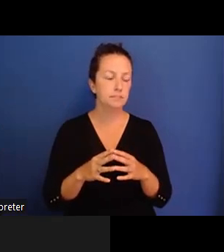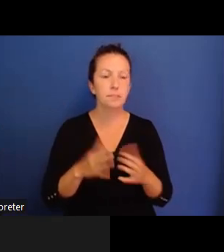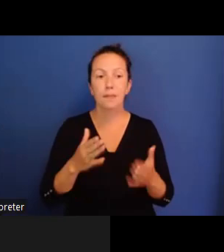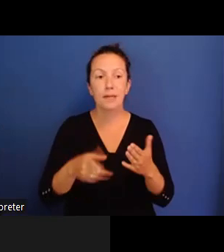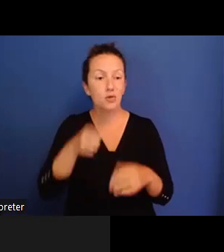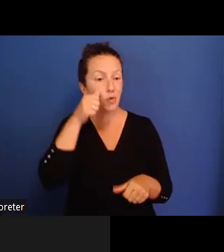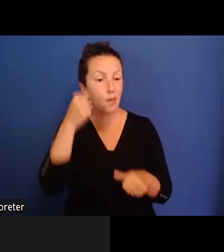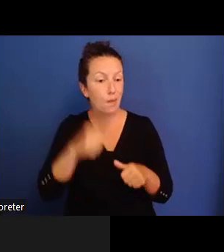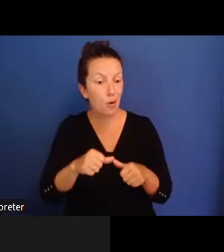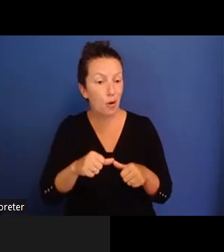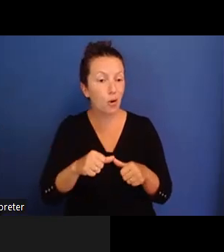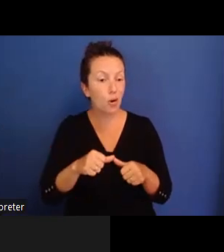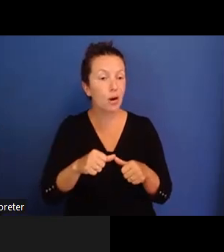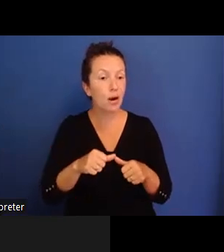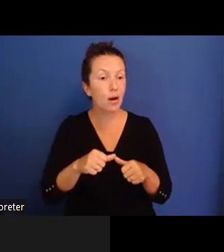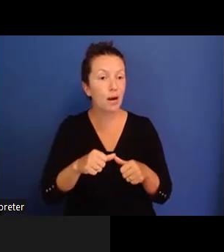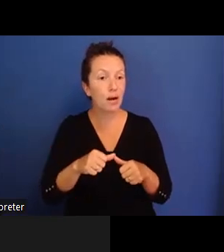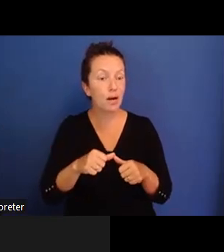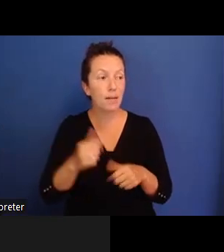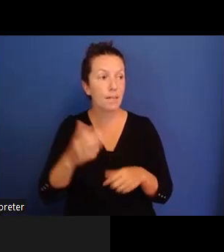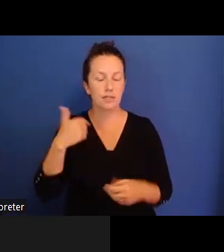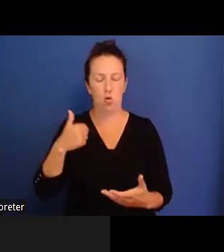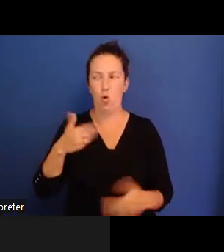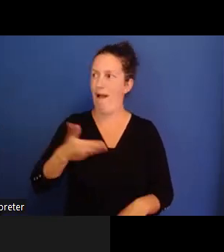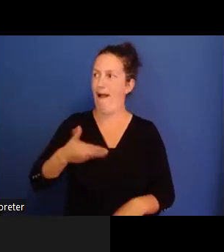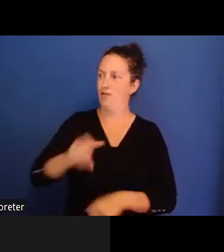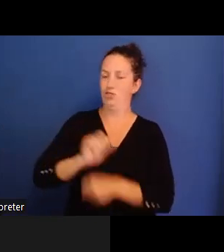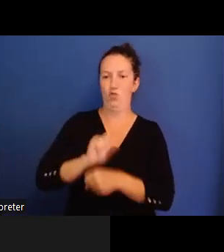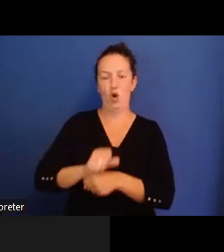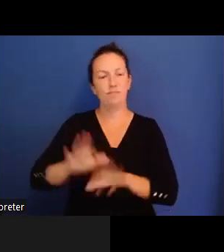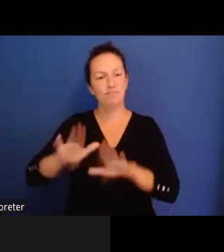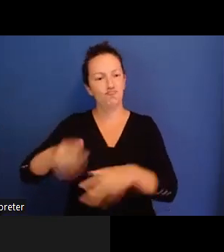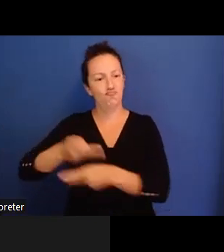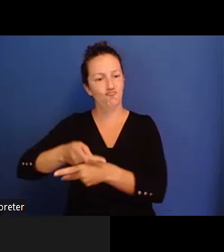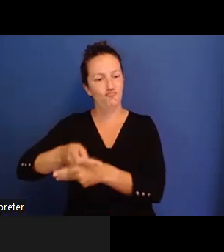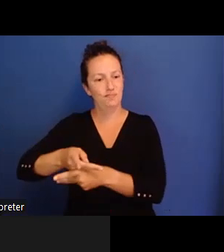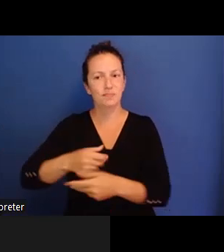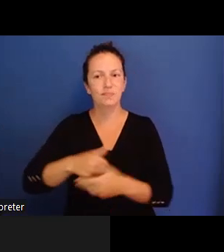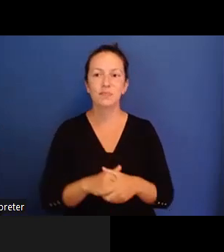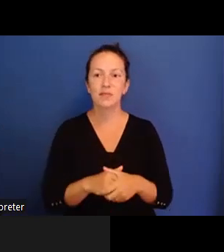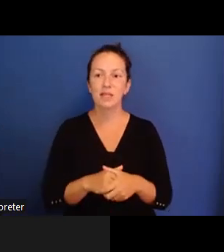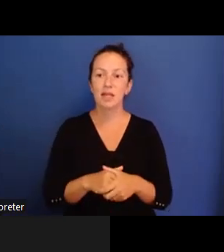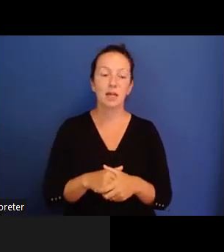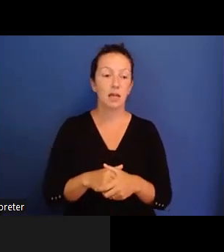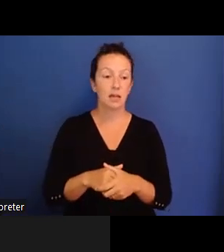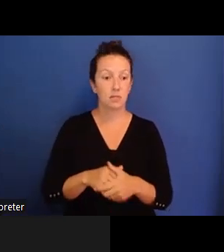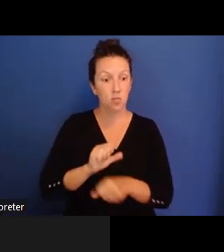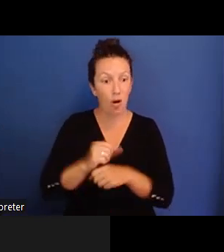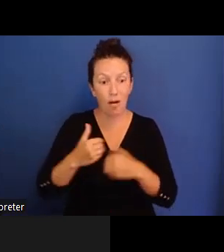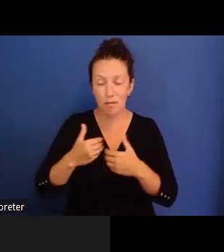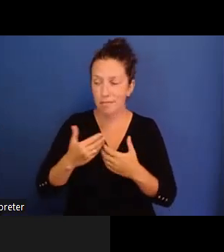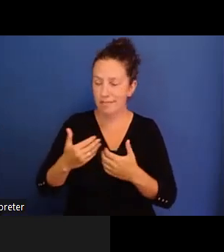when you were hired as a babysitter, and what you did is you were working with 2